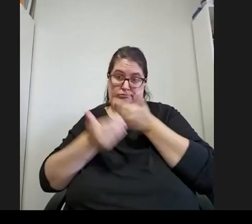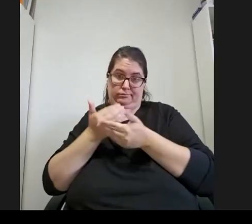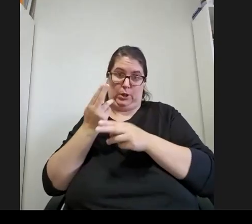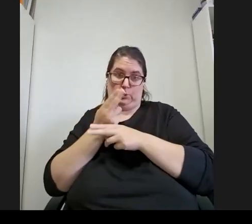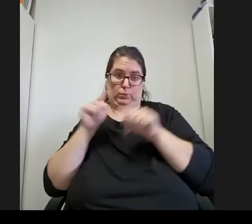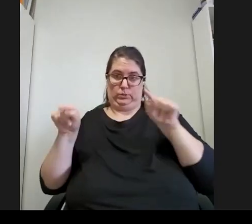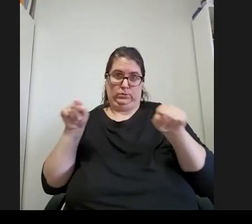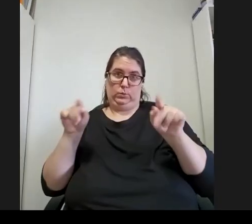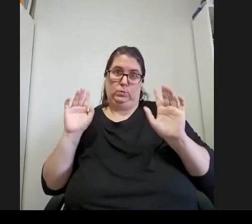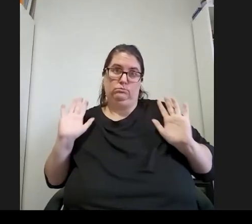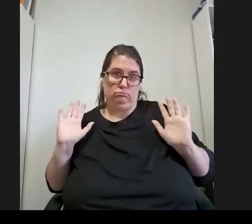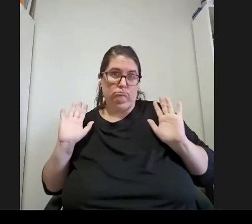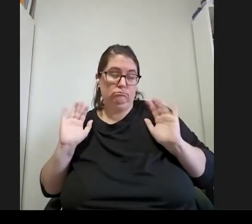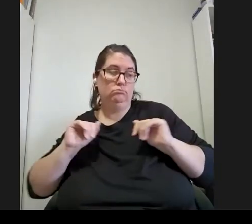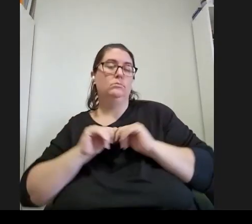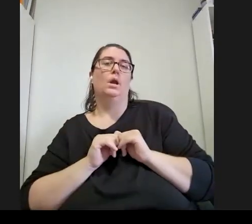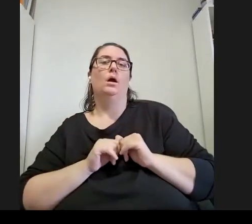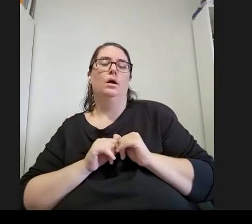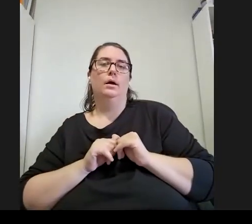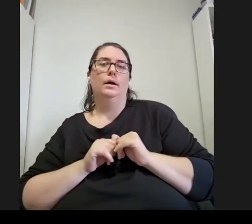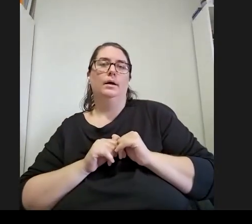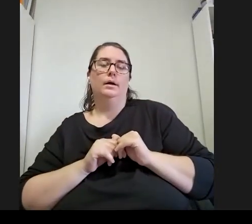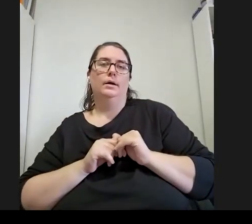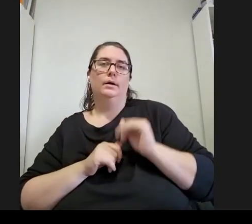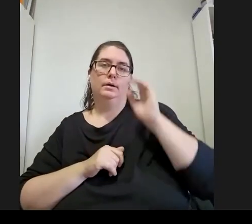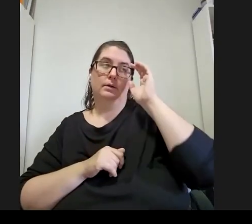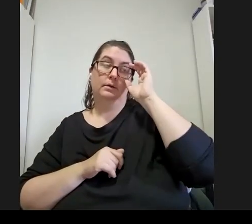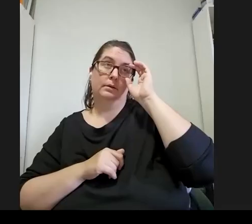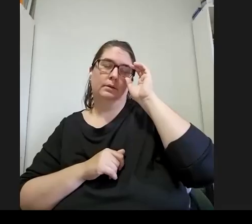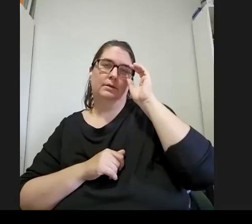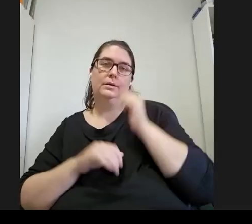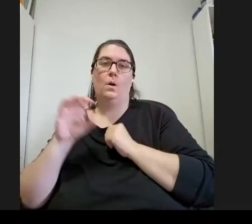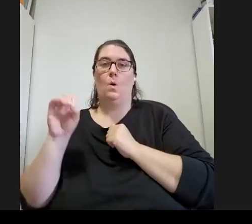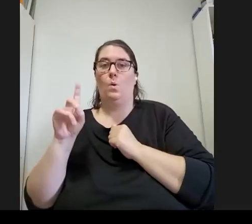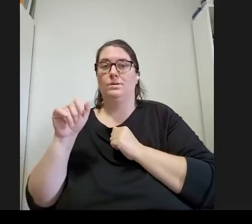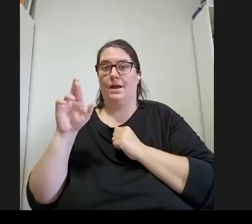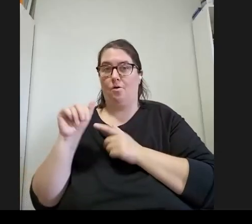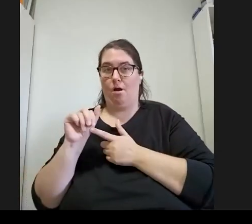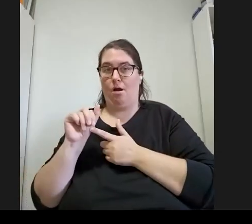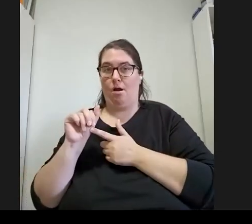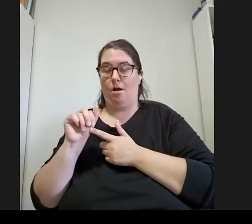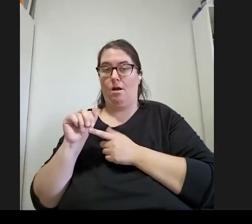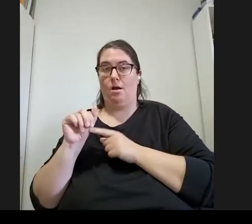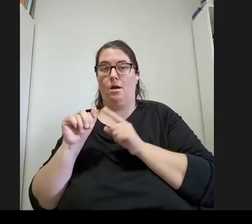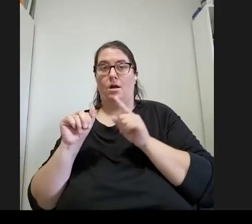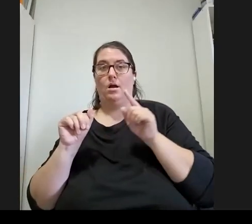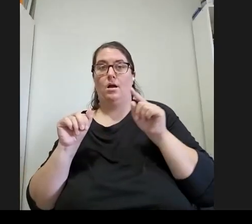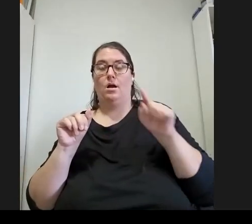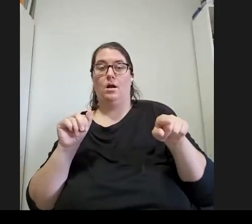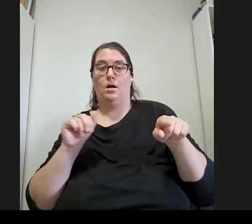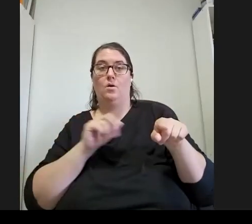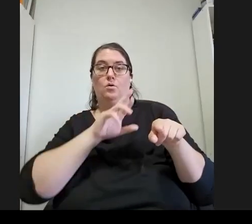two spaces. When I look at ODERA versus looking